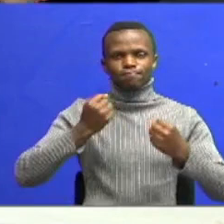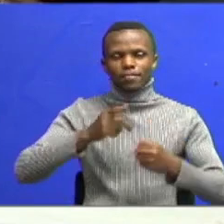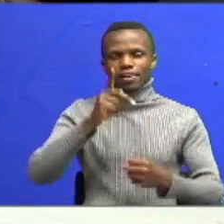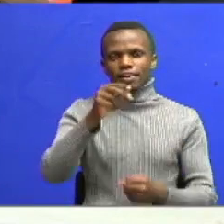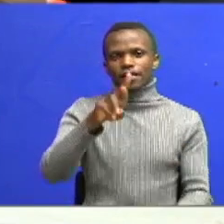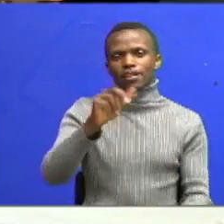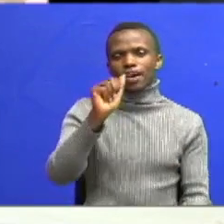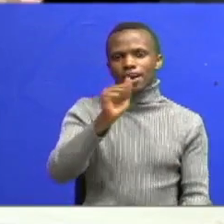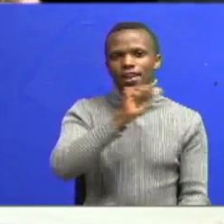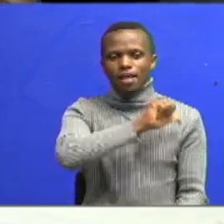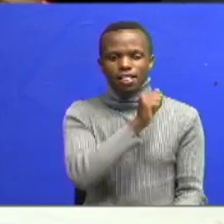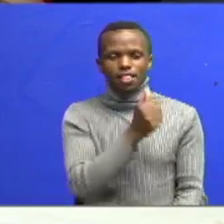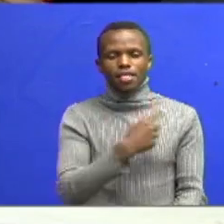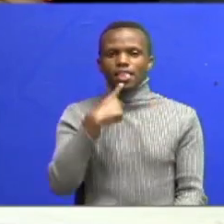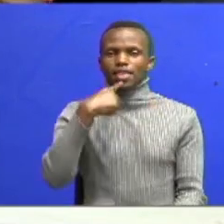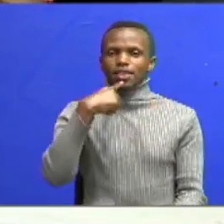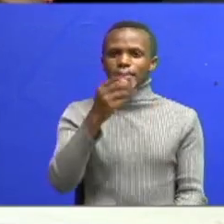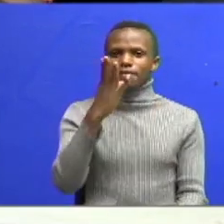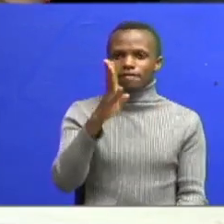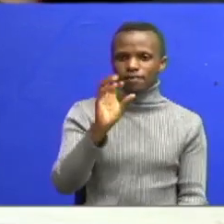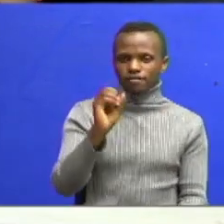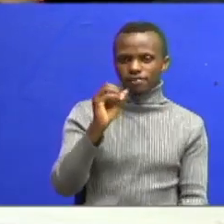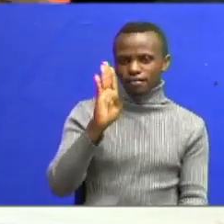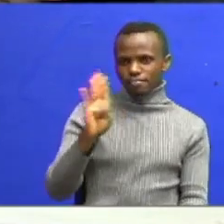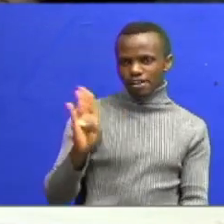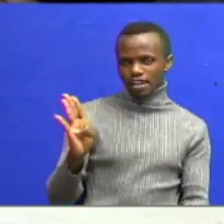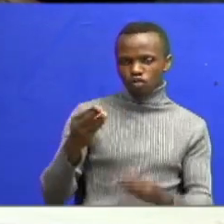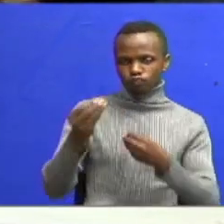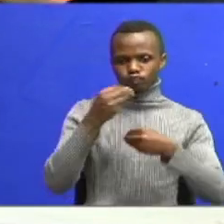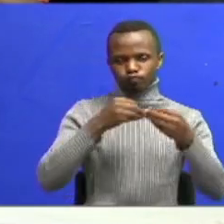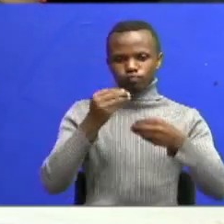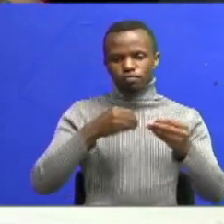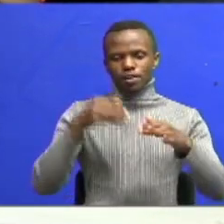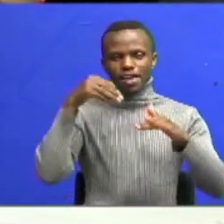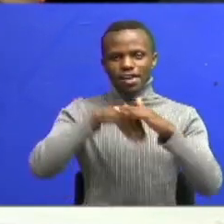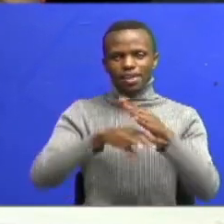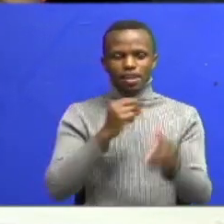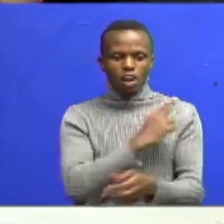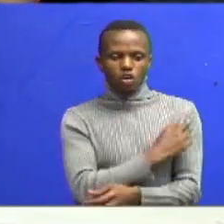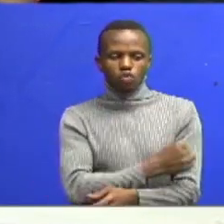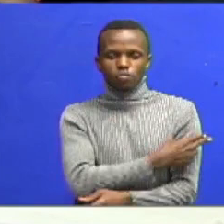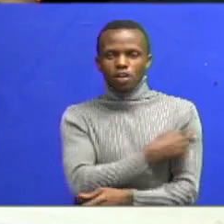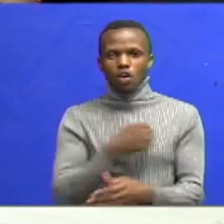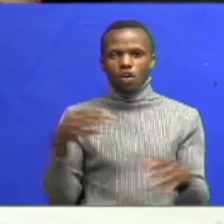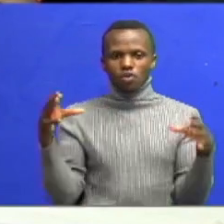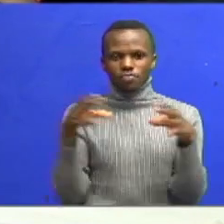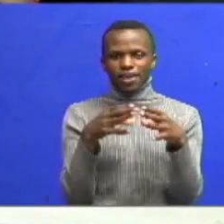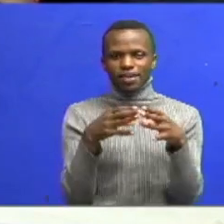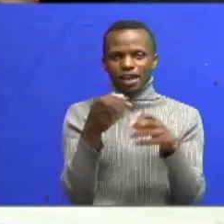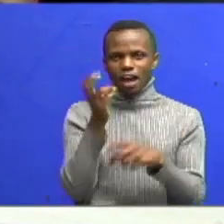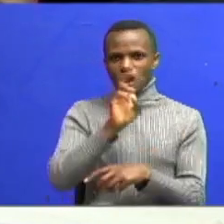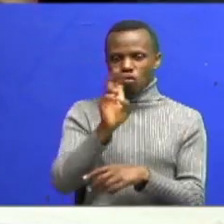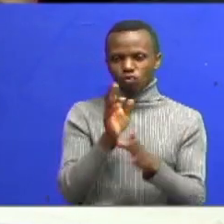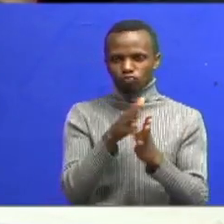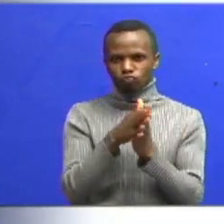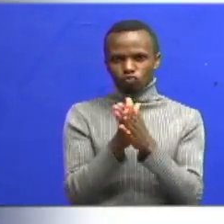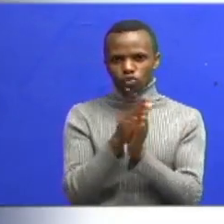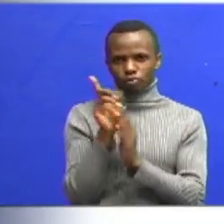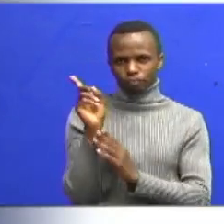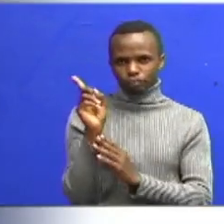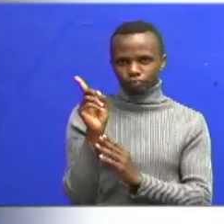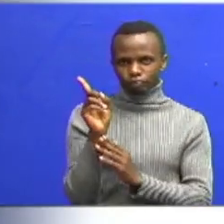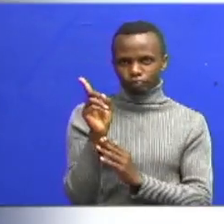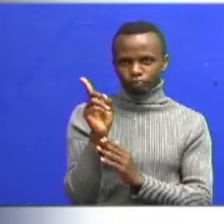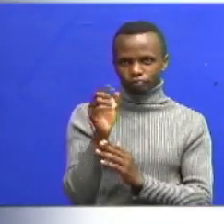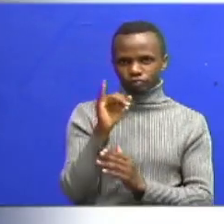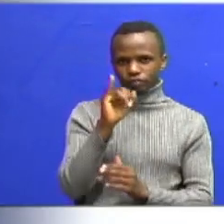Authority announcing a 50 billion revenue collection in the hospitality sector. Tracy Ocheng with that full report. InfoTrack